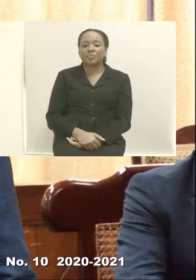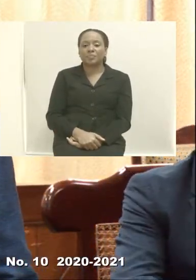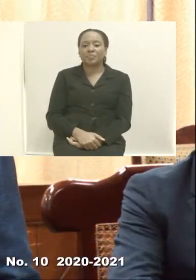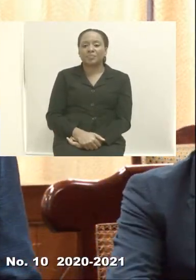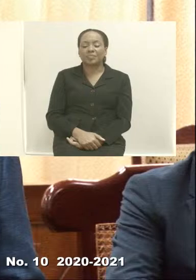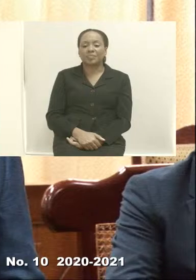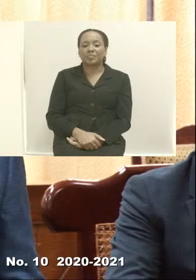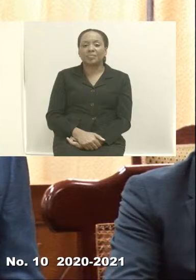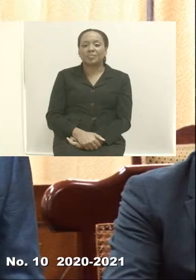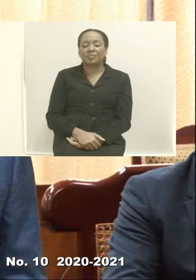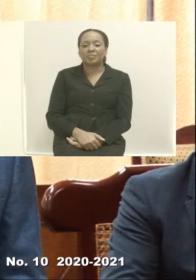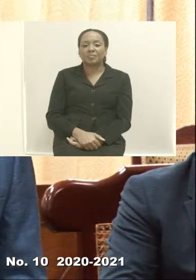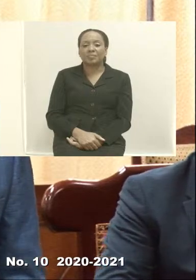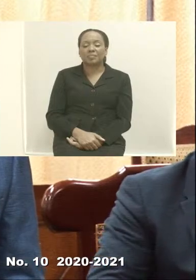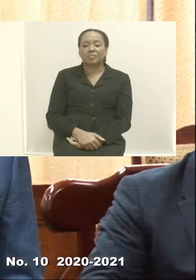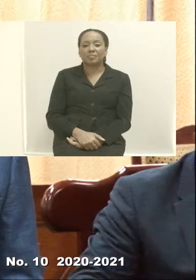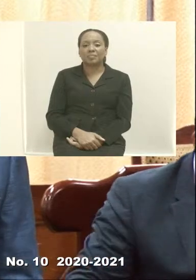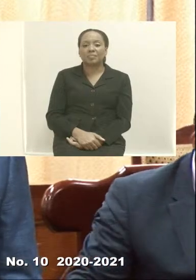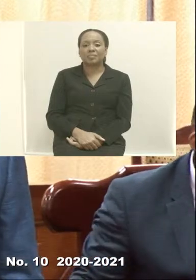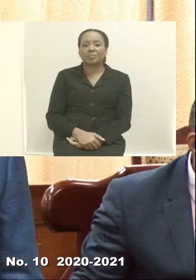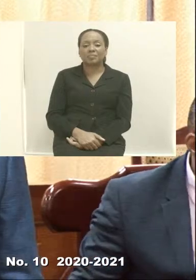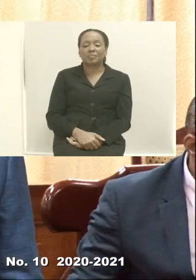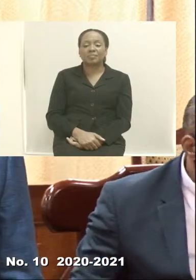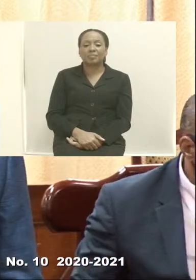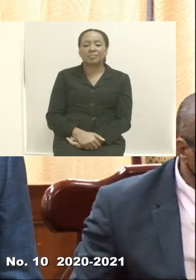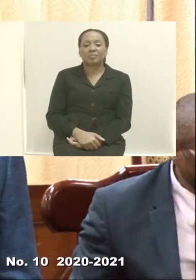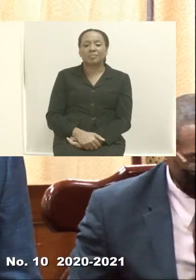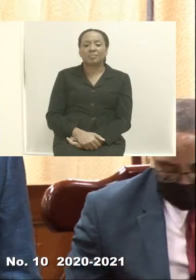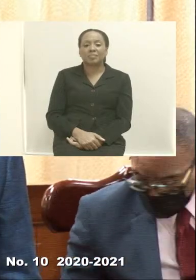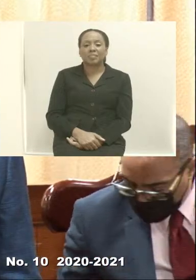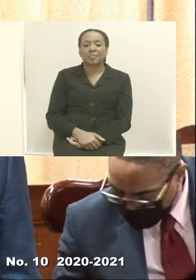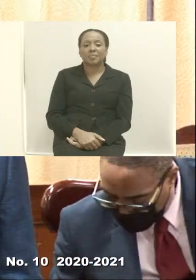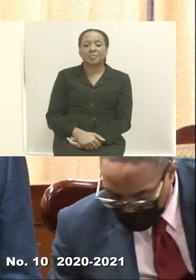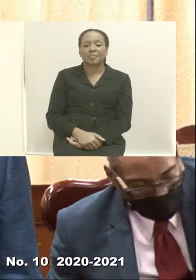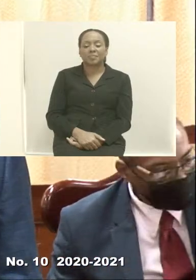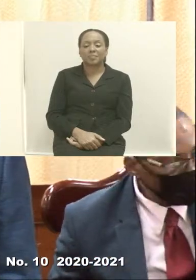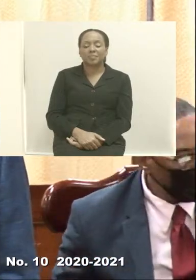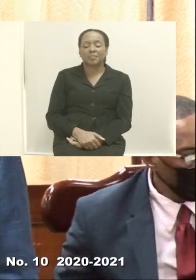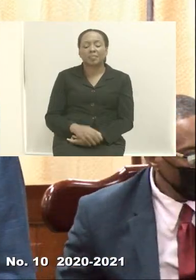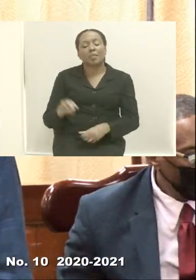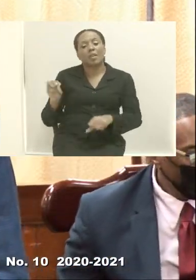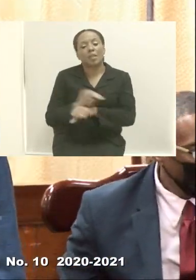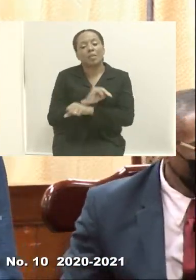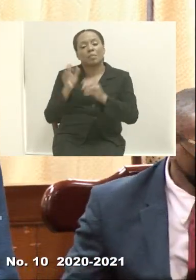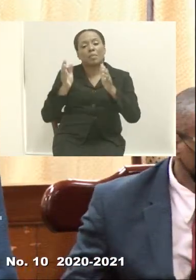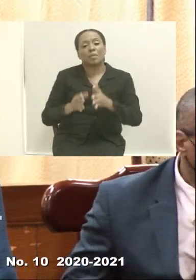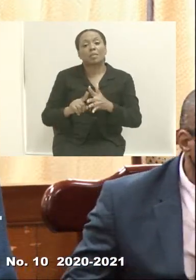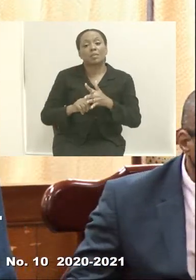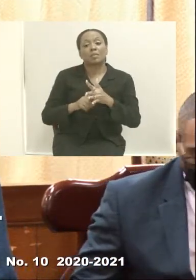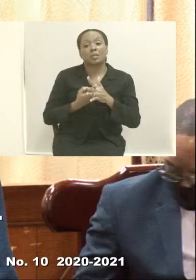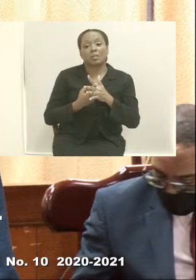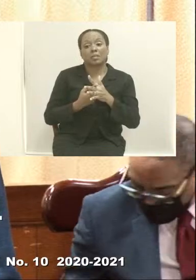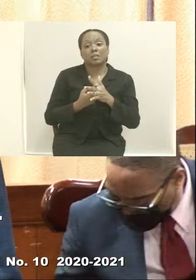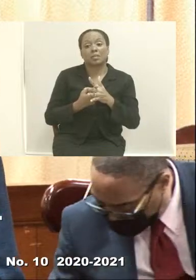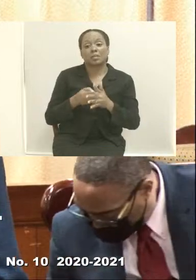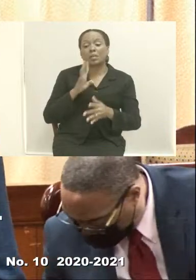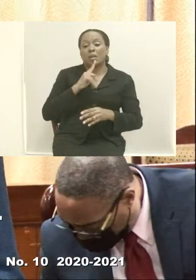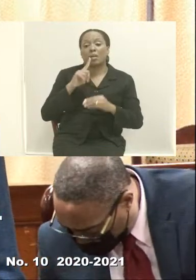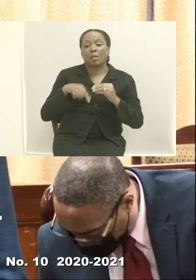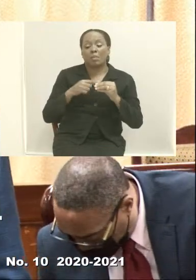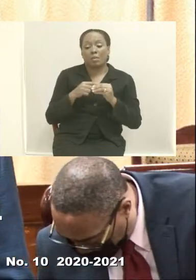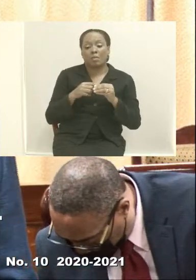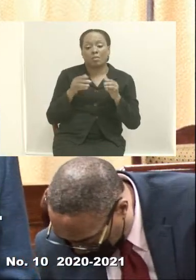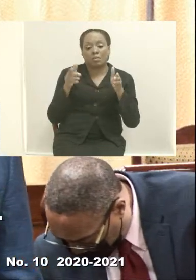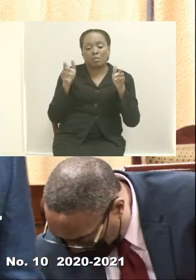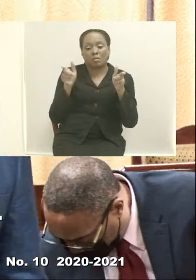attesting to the fact that small, medium enterprises are the core